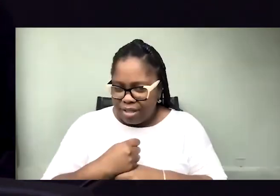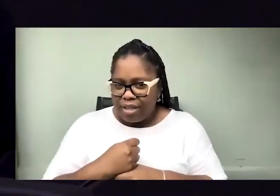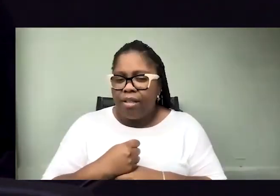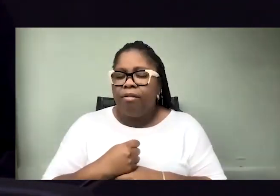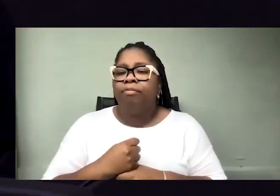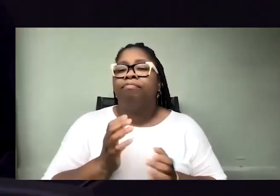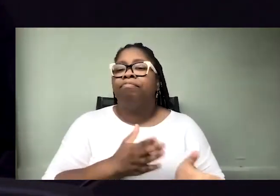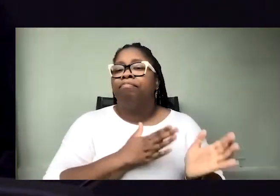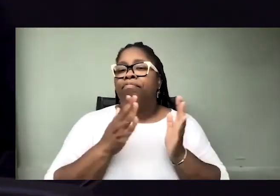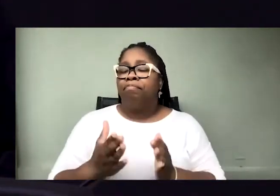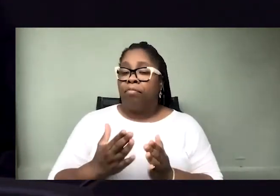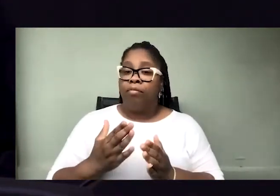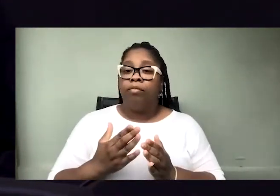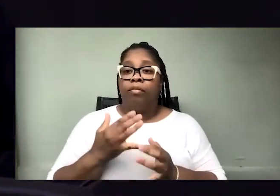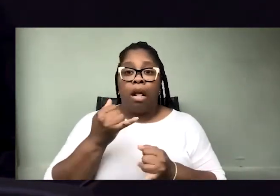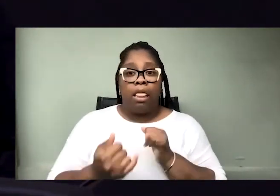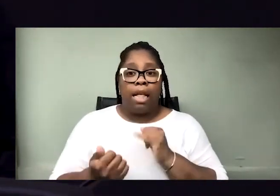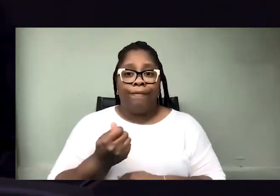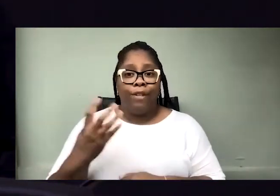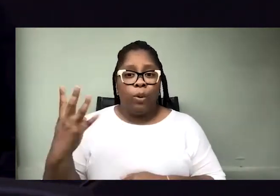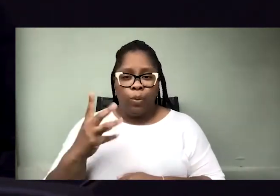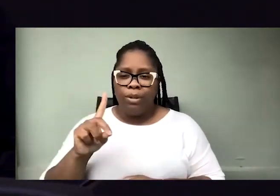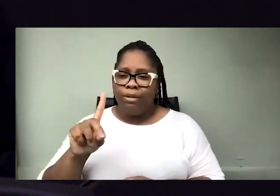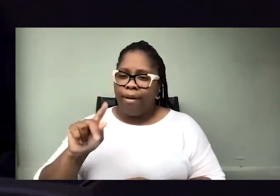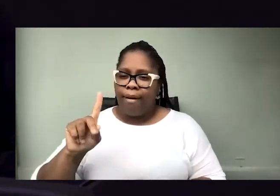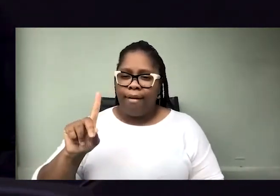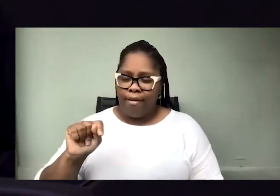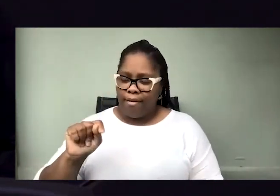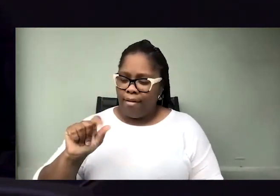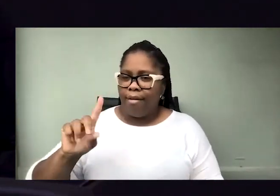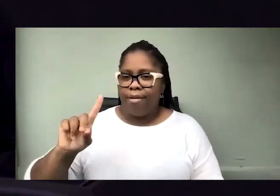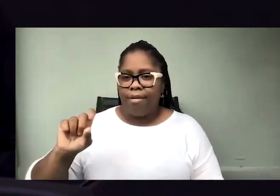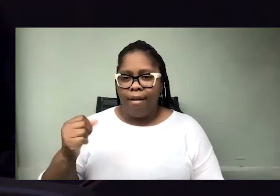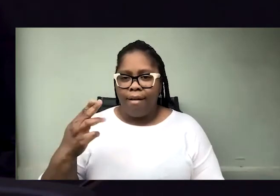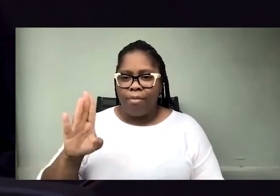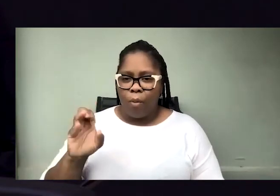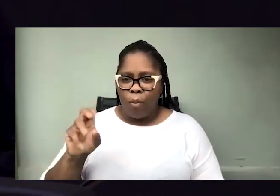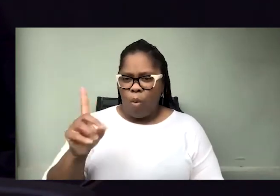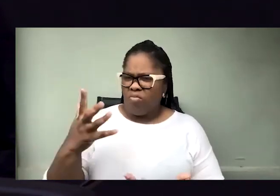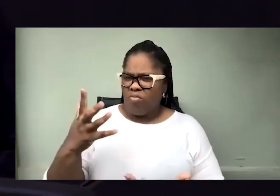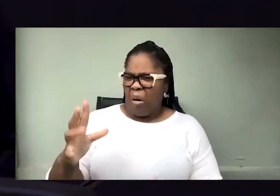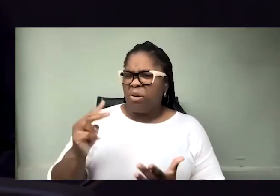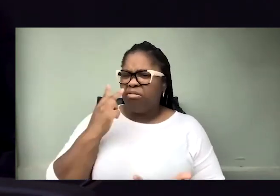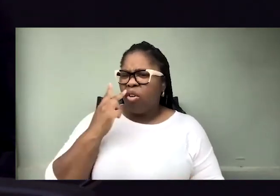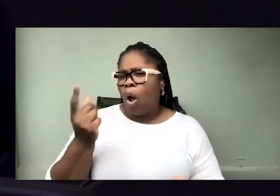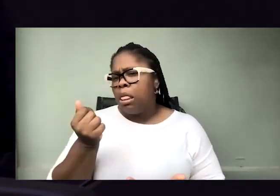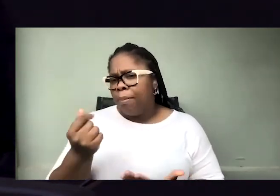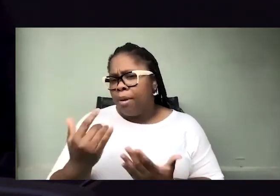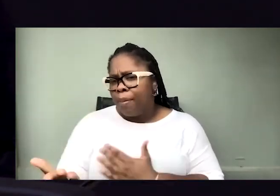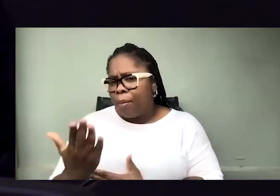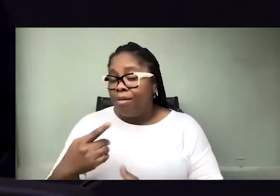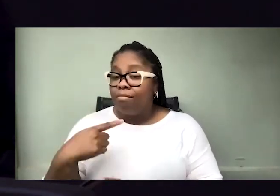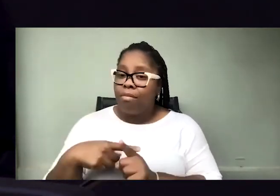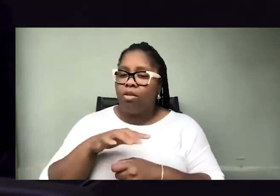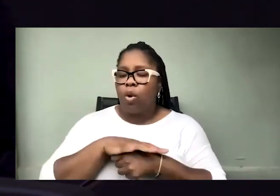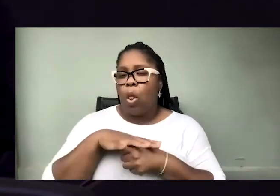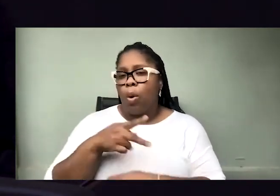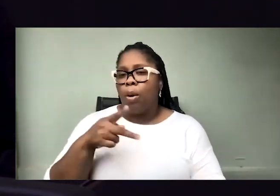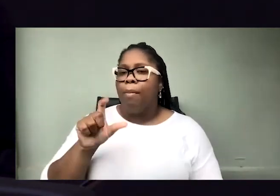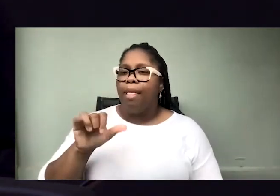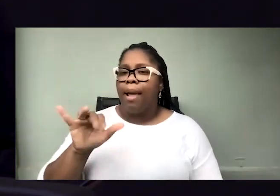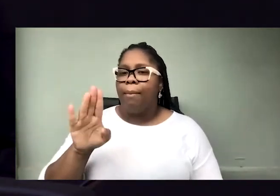the last couple components are the data dashboard, which we were able to preview a little bit this morning, and then of course the local